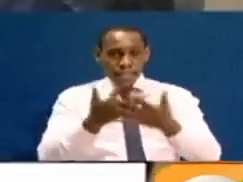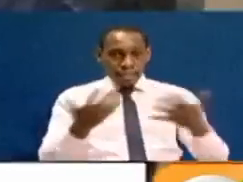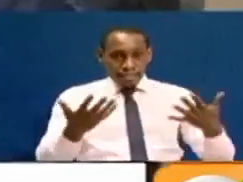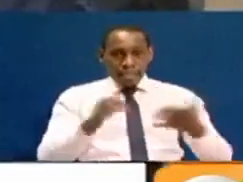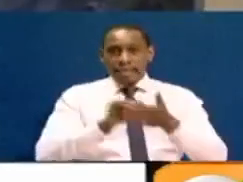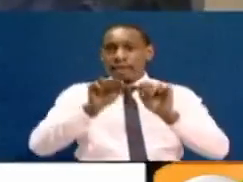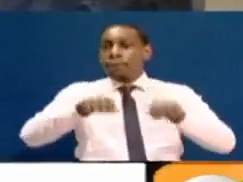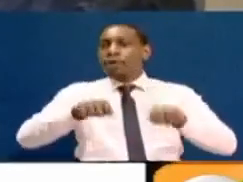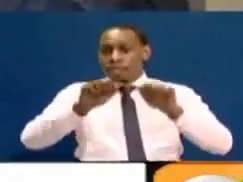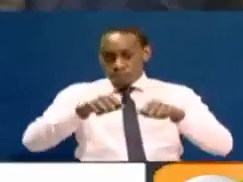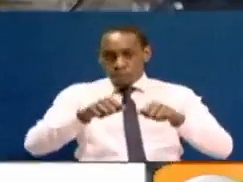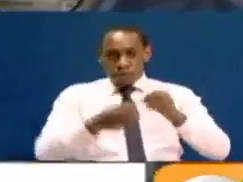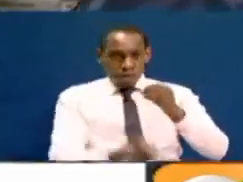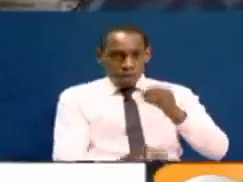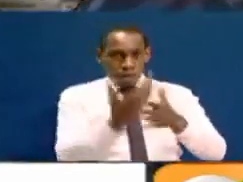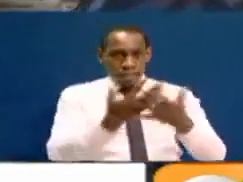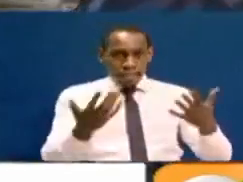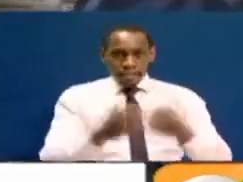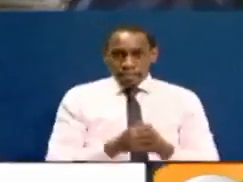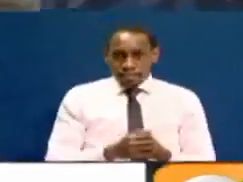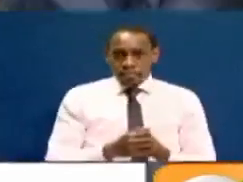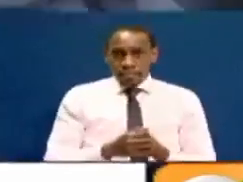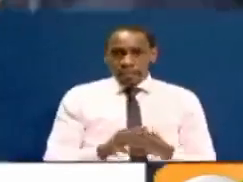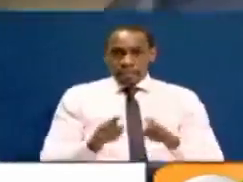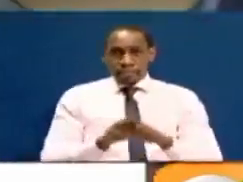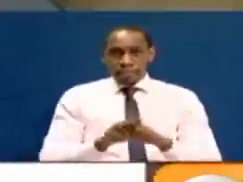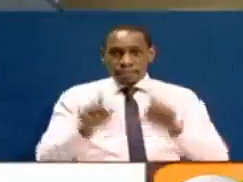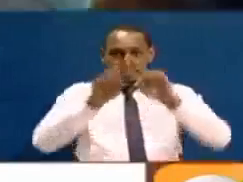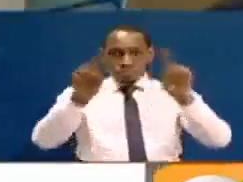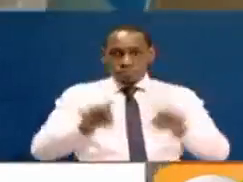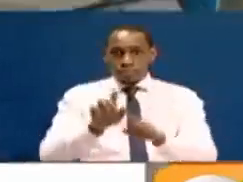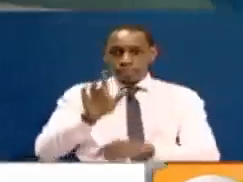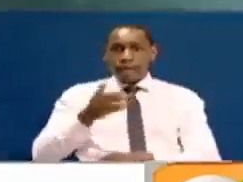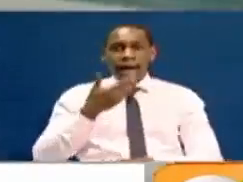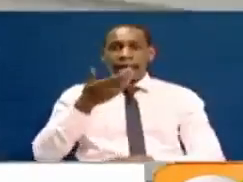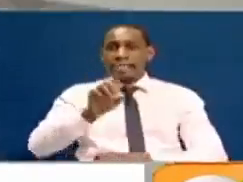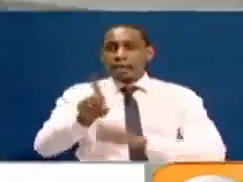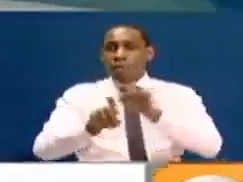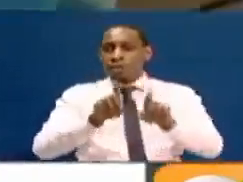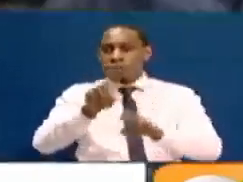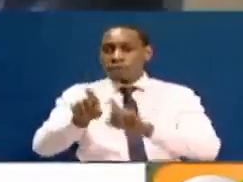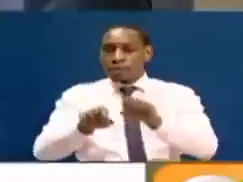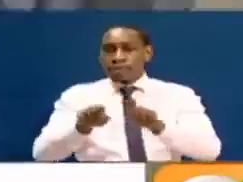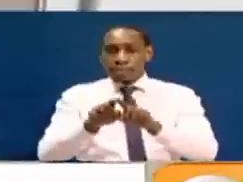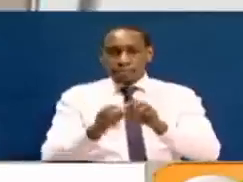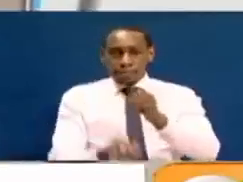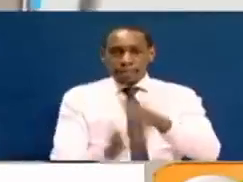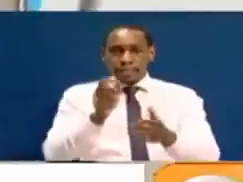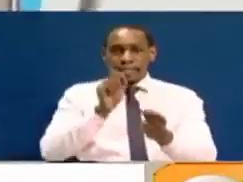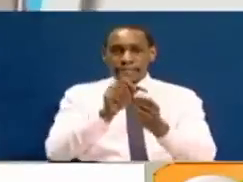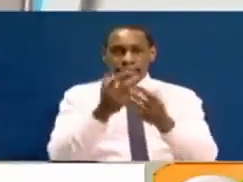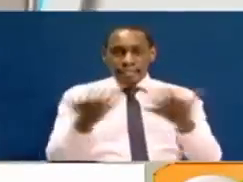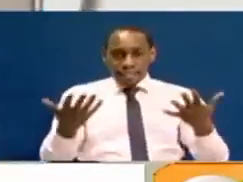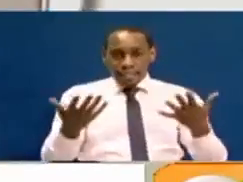so that you can be able to dispense a kit. It's touch screen, answer a couple of questions, and it spits out a test